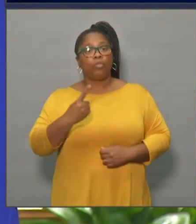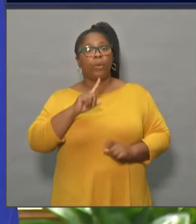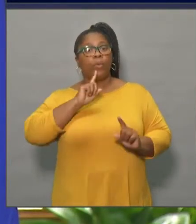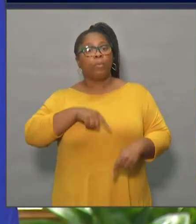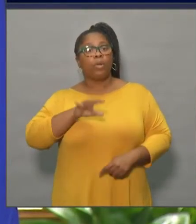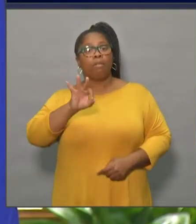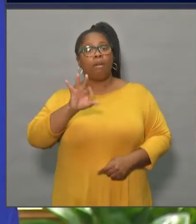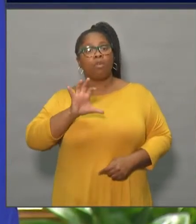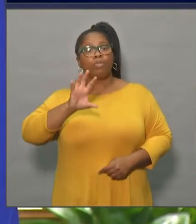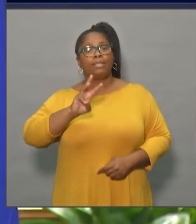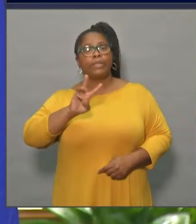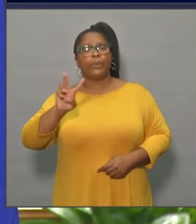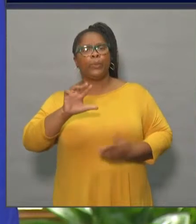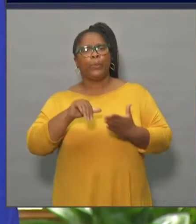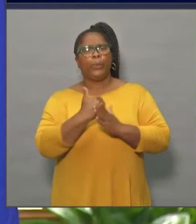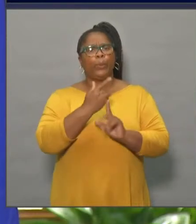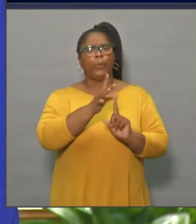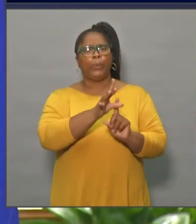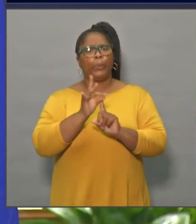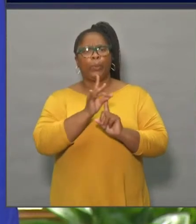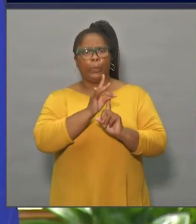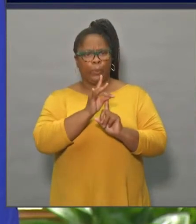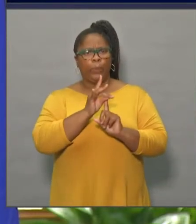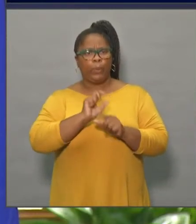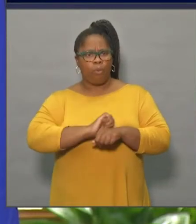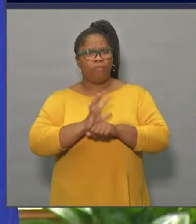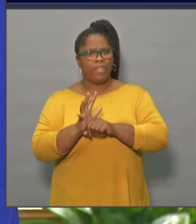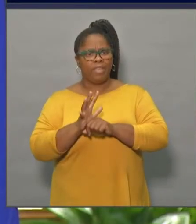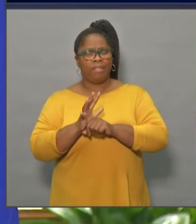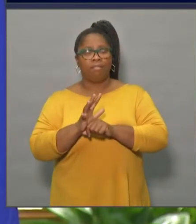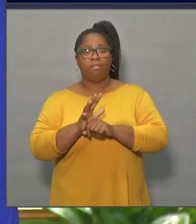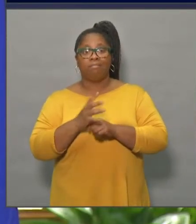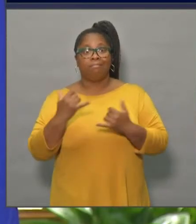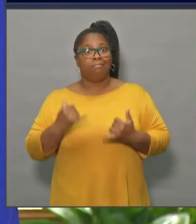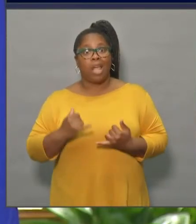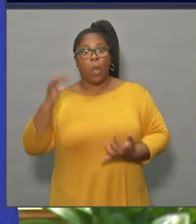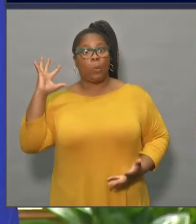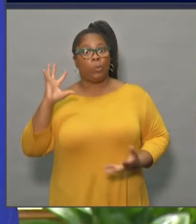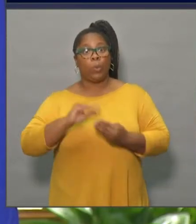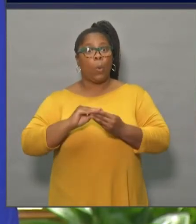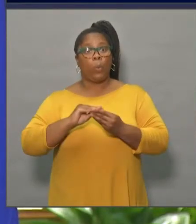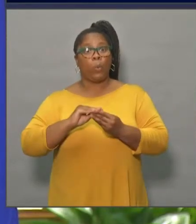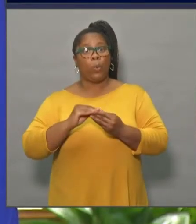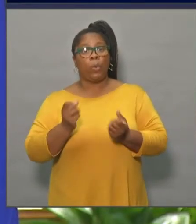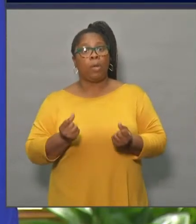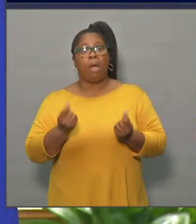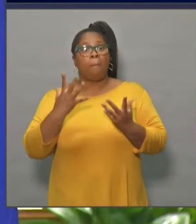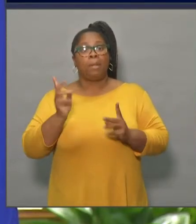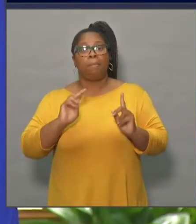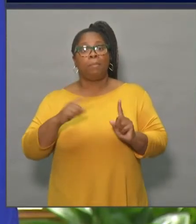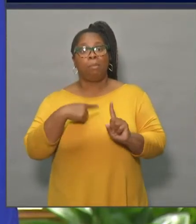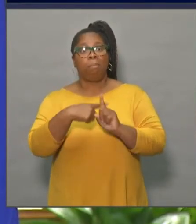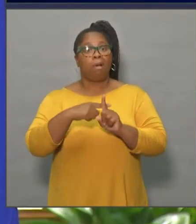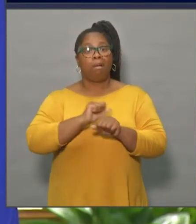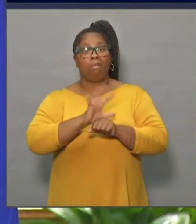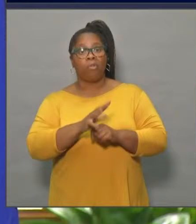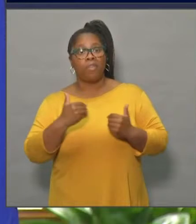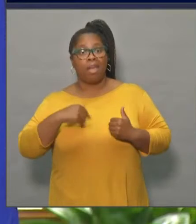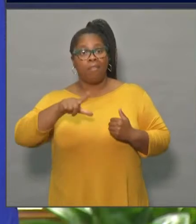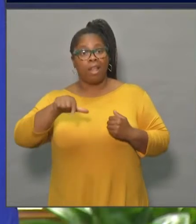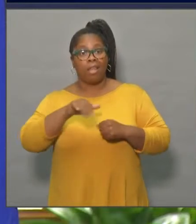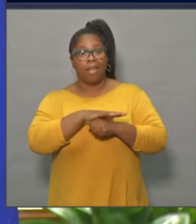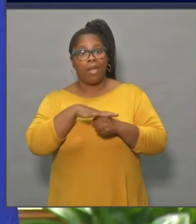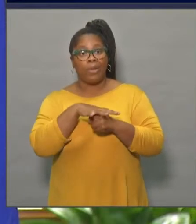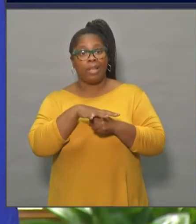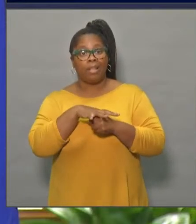new cases, and this does bring the total number of people who have tested positive for COVID-19 in LA County to